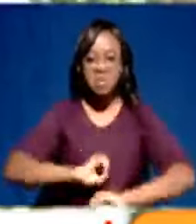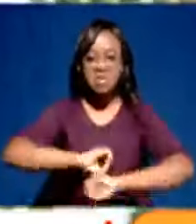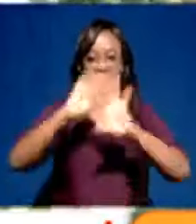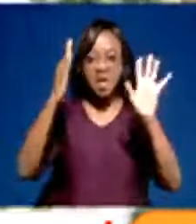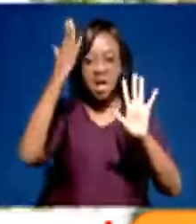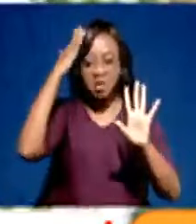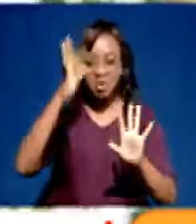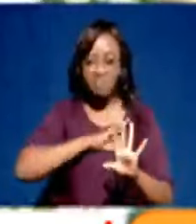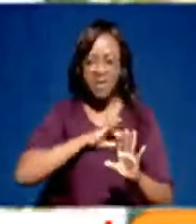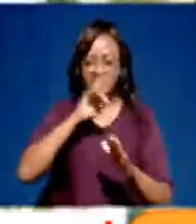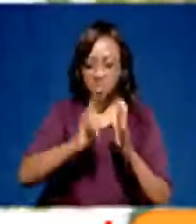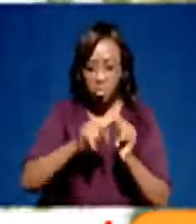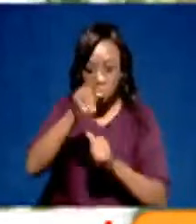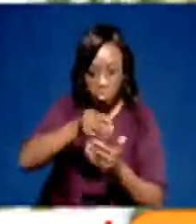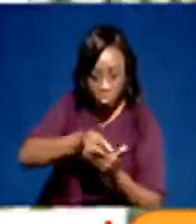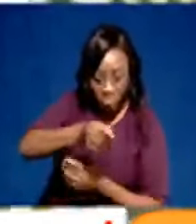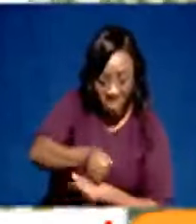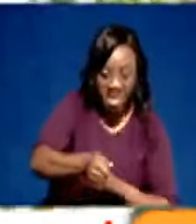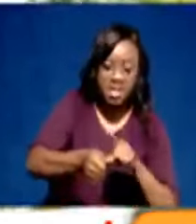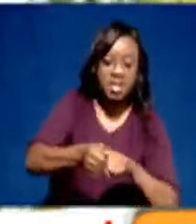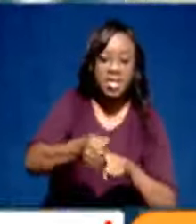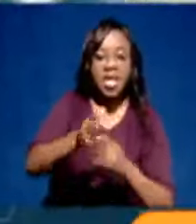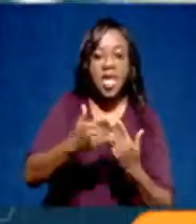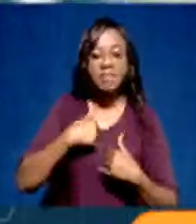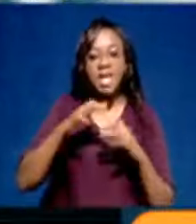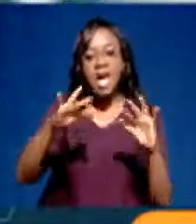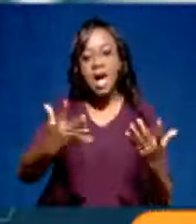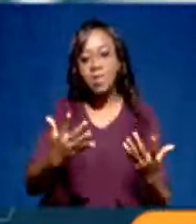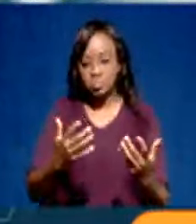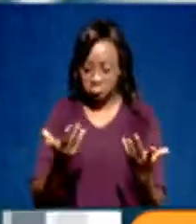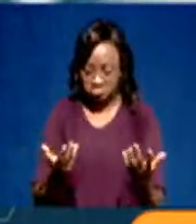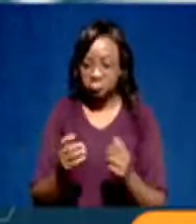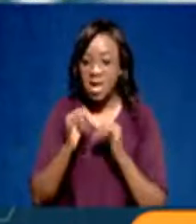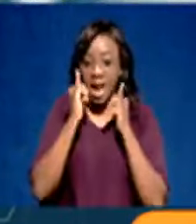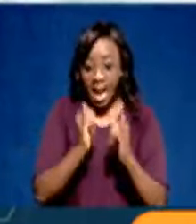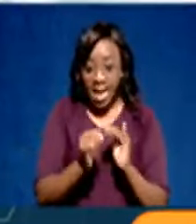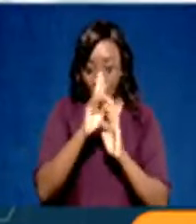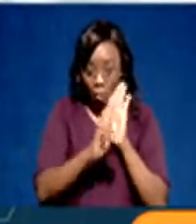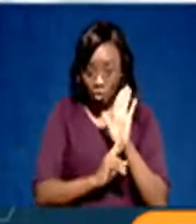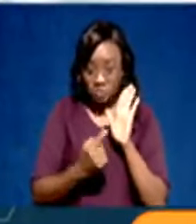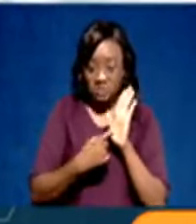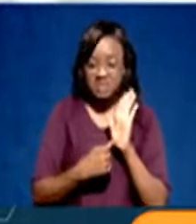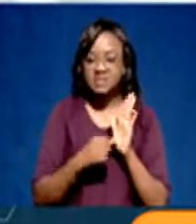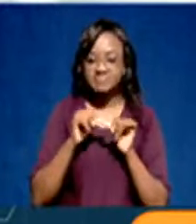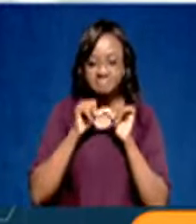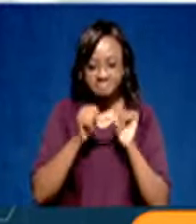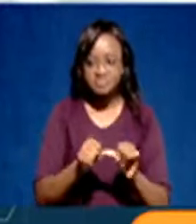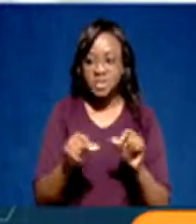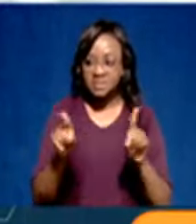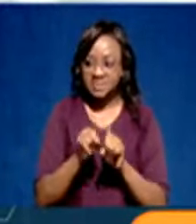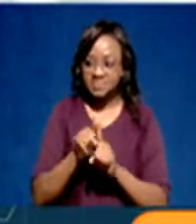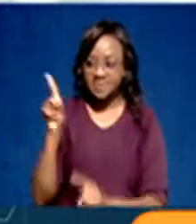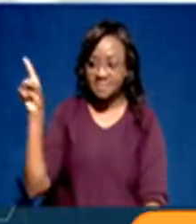soon as you make your payment, what is it that you are entitled to? The new regulations have maintained the deductions for salaried employees